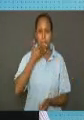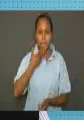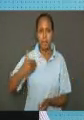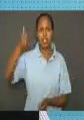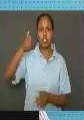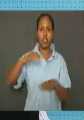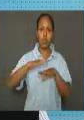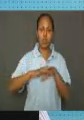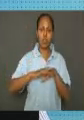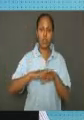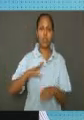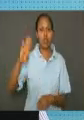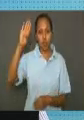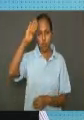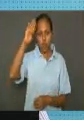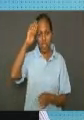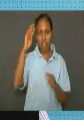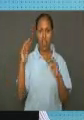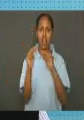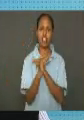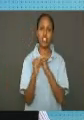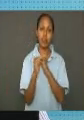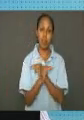on Boolean algebra.